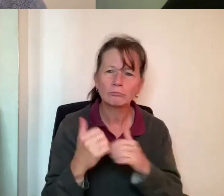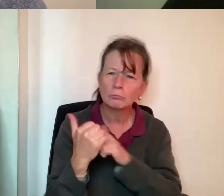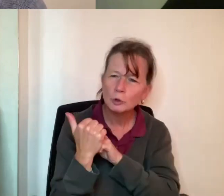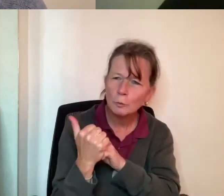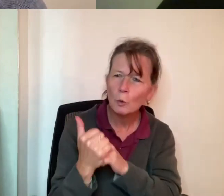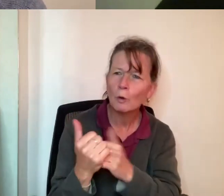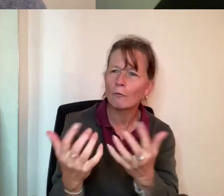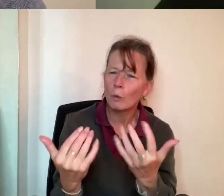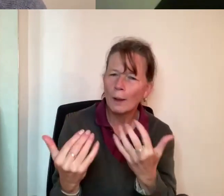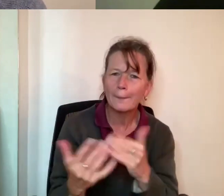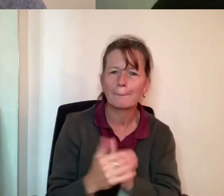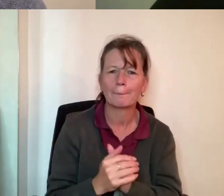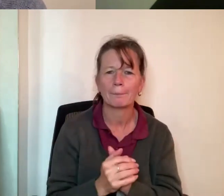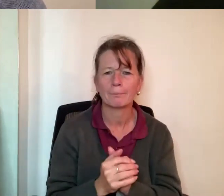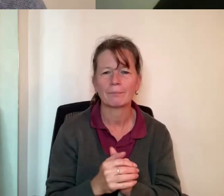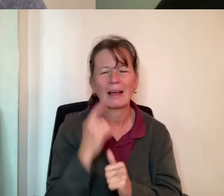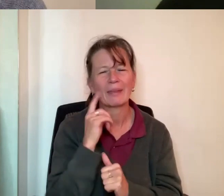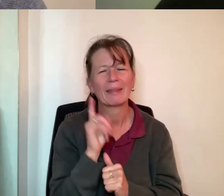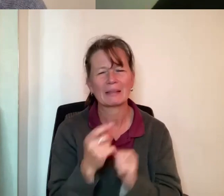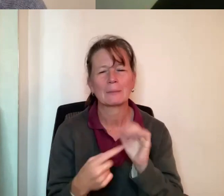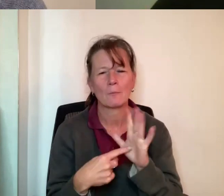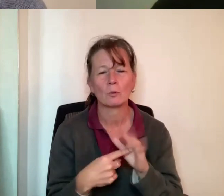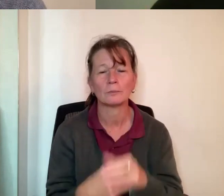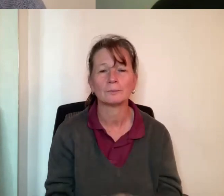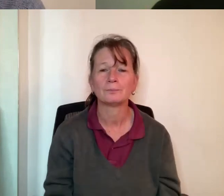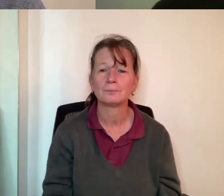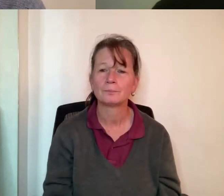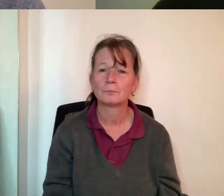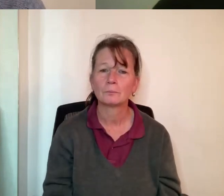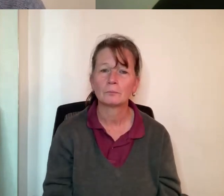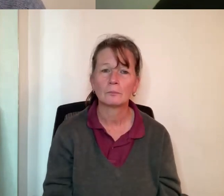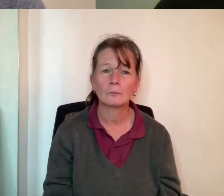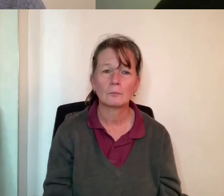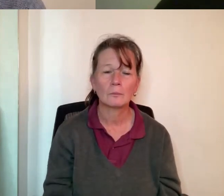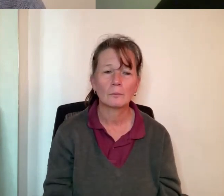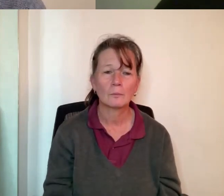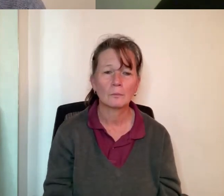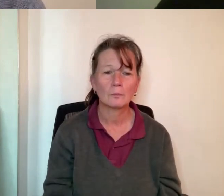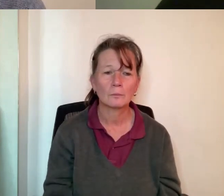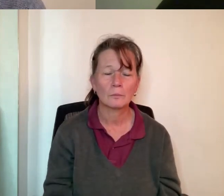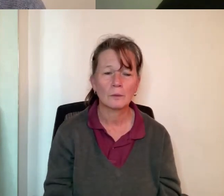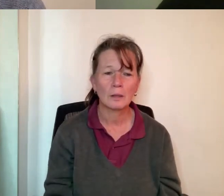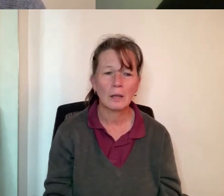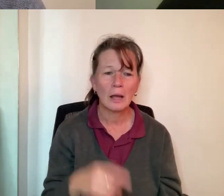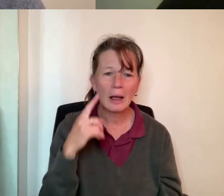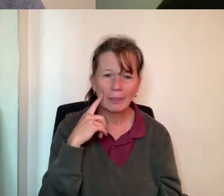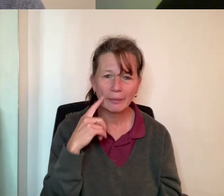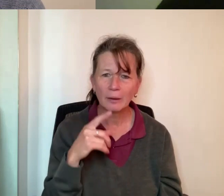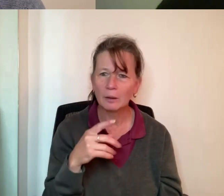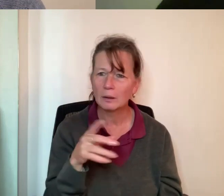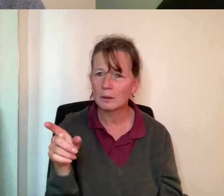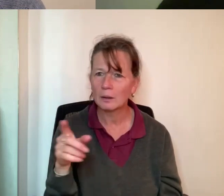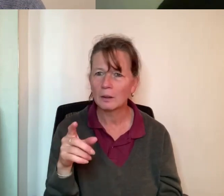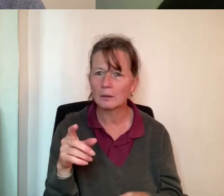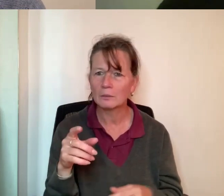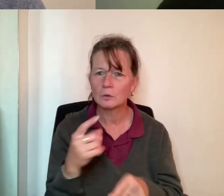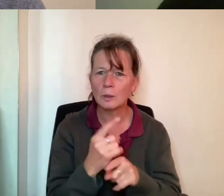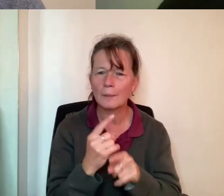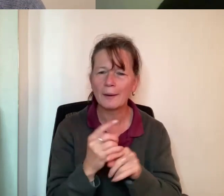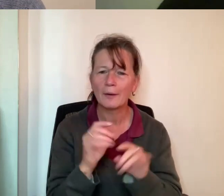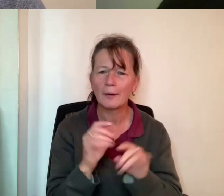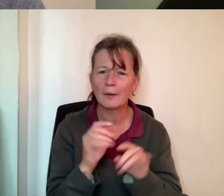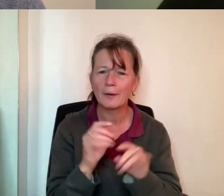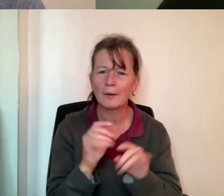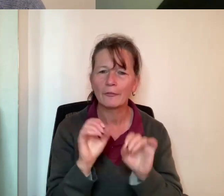that's key. I just want to pick up on Keelan's point about feedback, which I think is really good, and I think it's something that